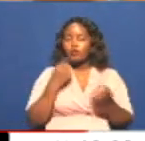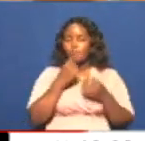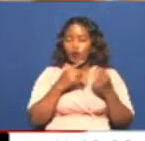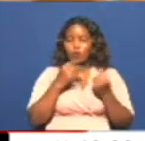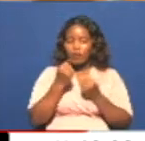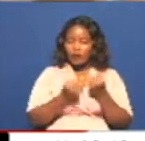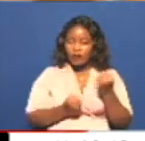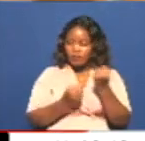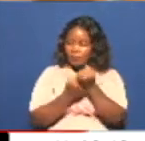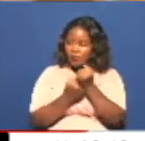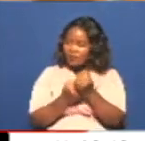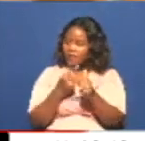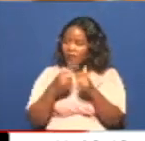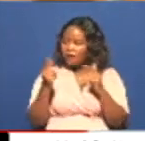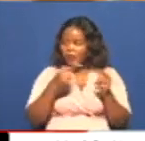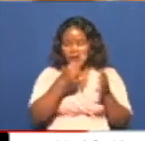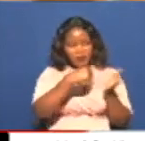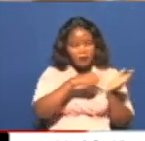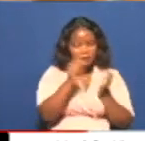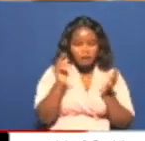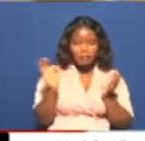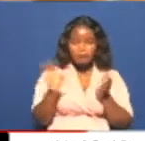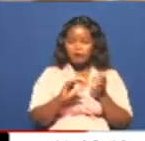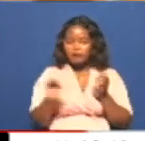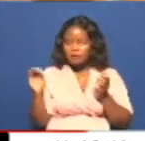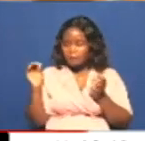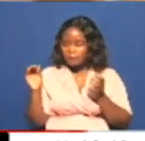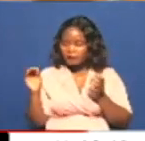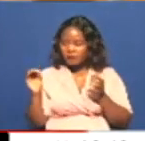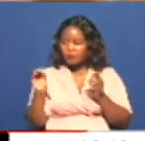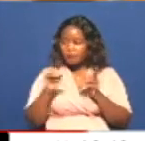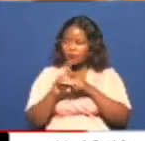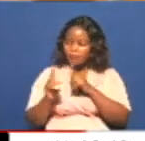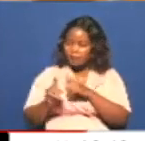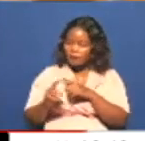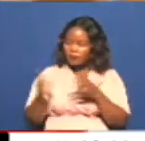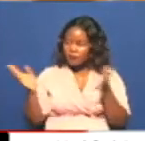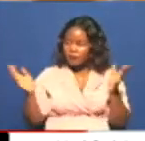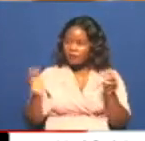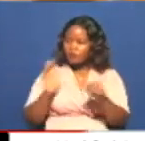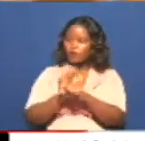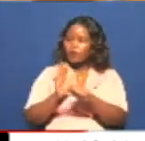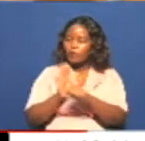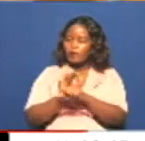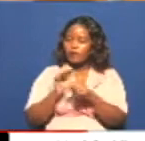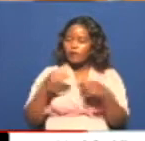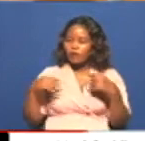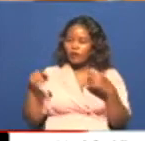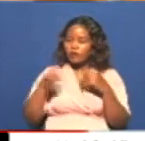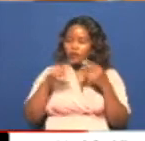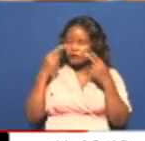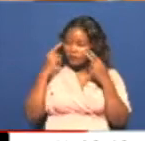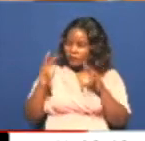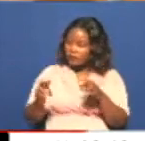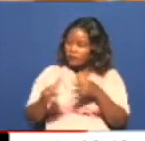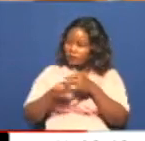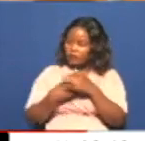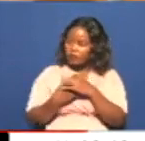they will not get the ticket. See? And we've seen it in 2017, talking about I was wigged